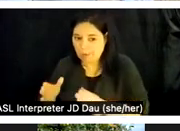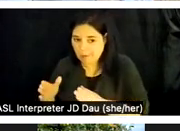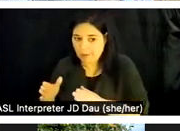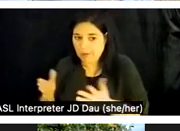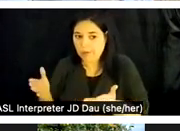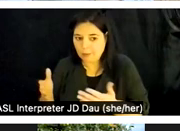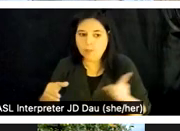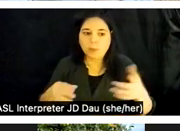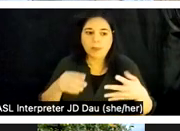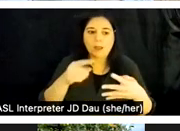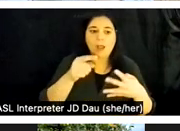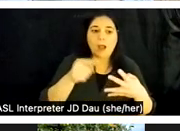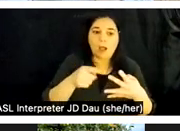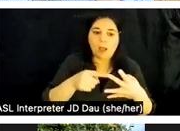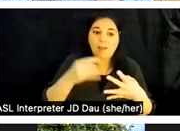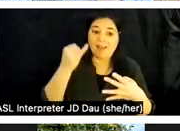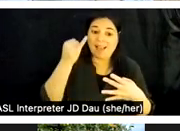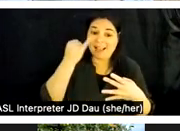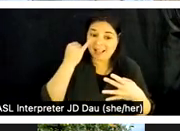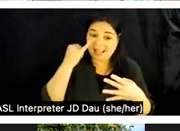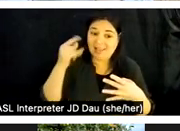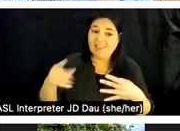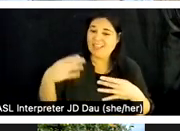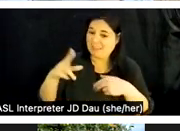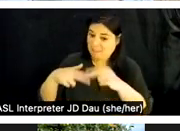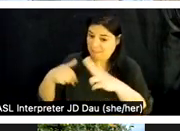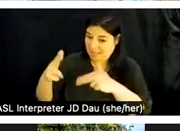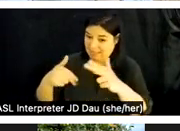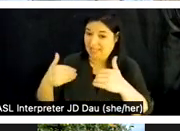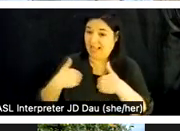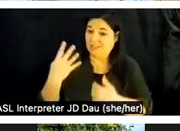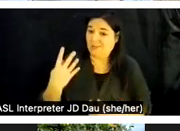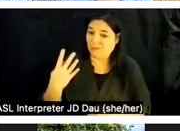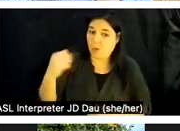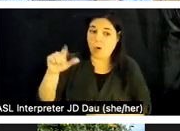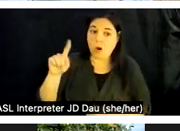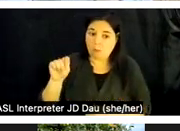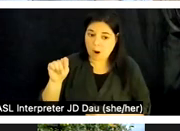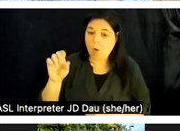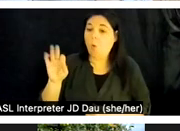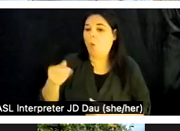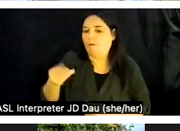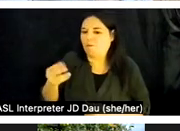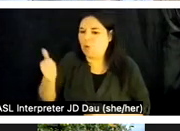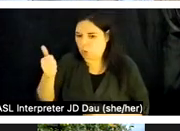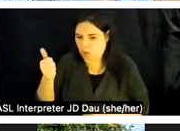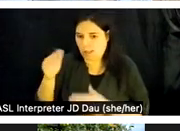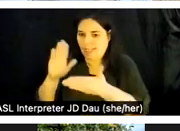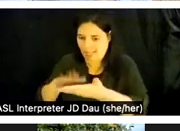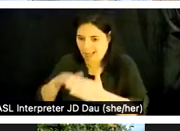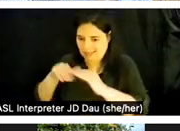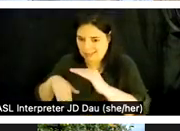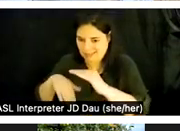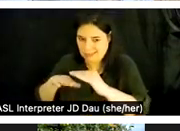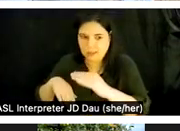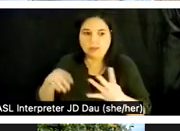owner-occupied building with 4 or fewer units are not covered. Housing for older persons, again, this